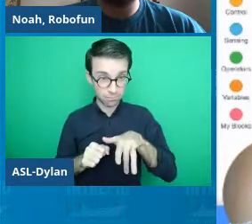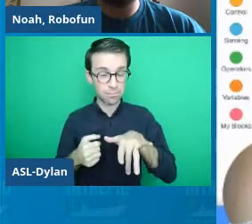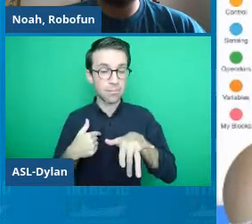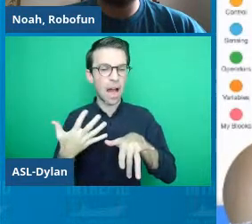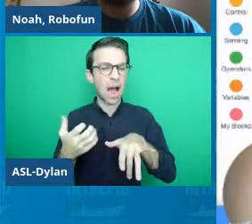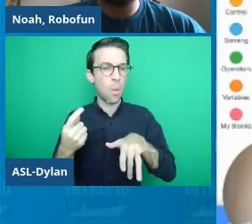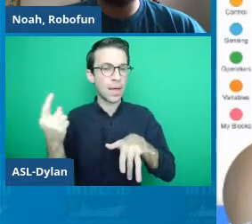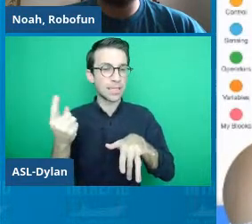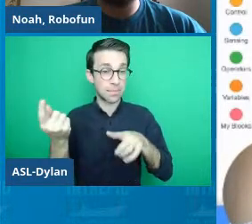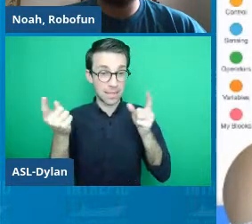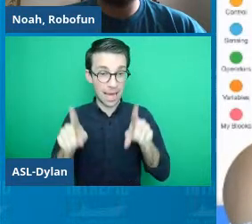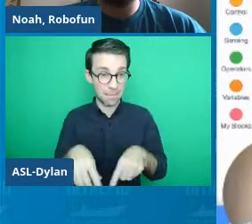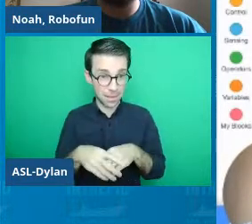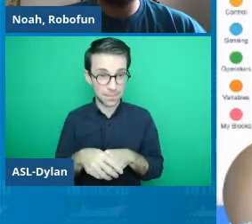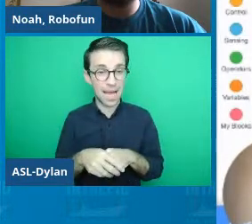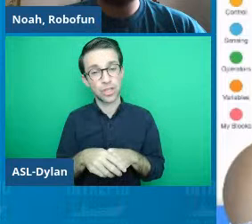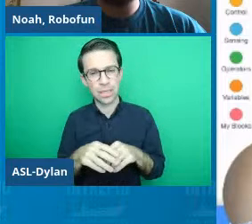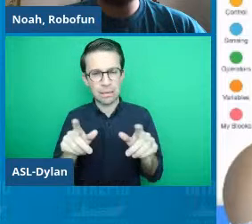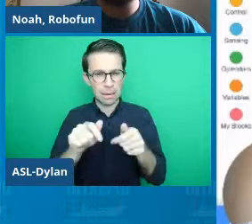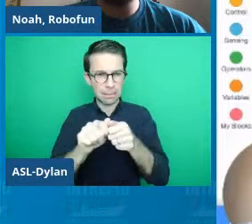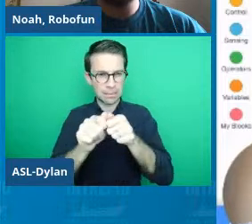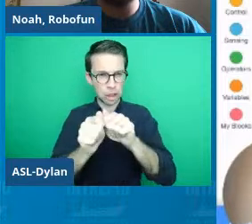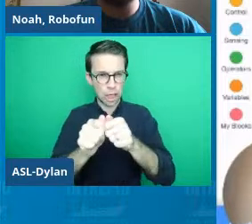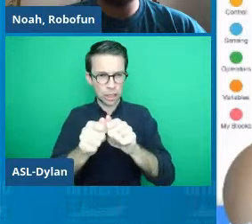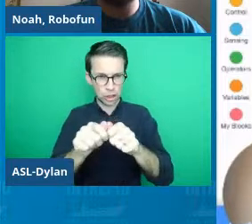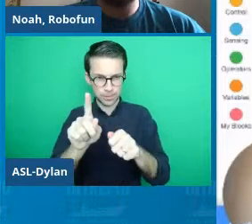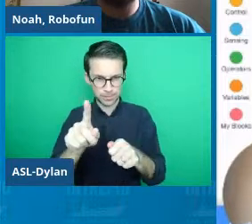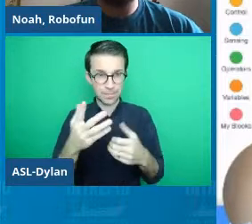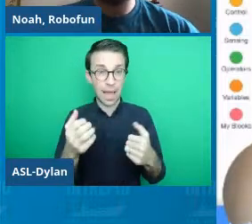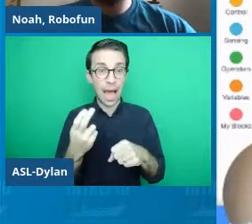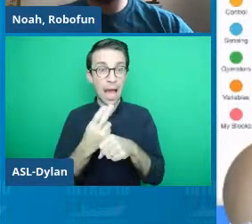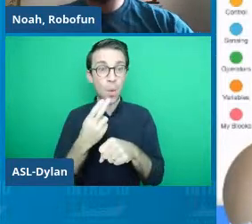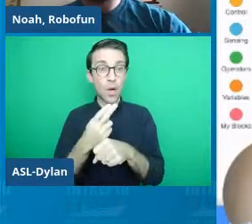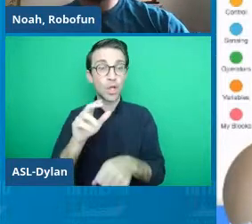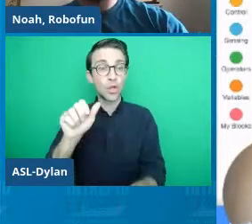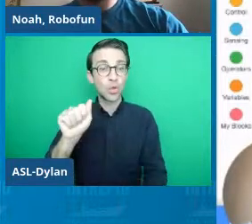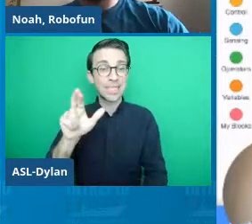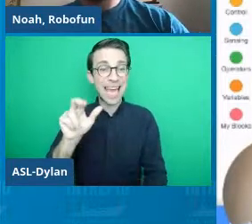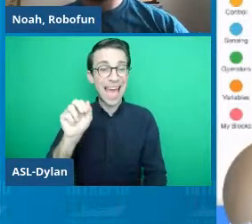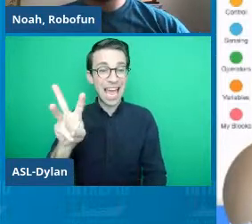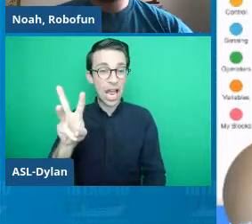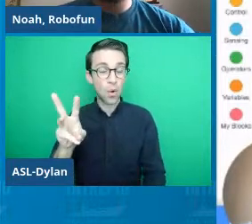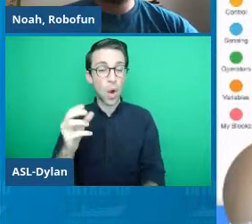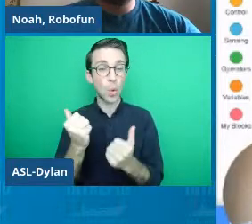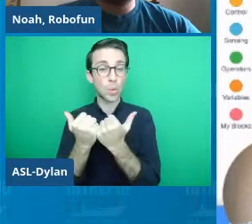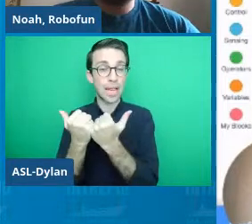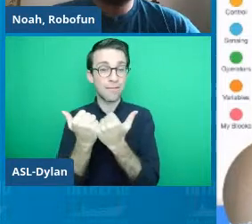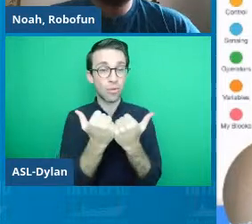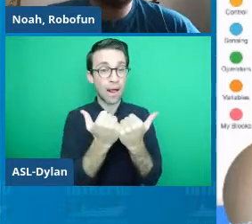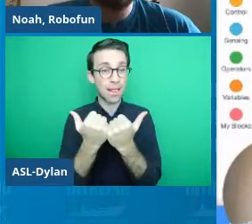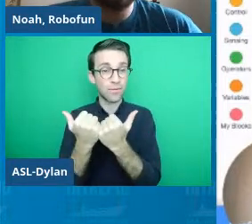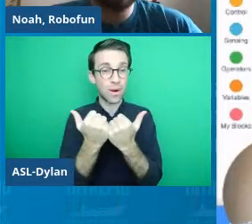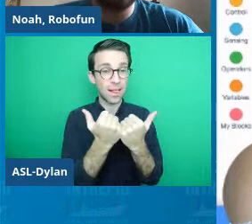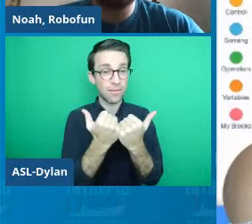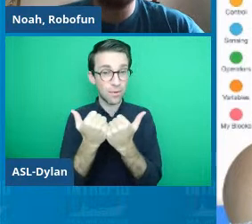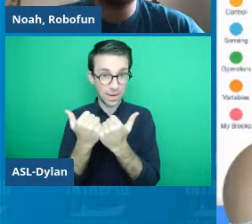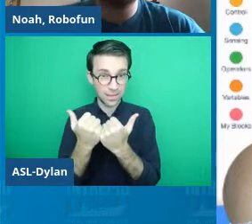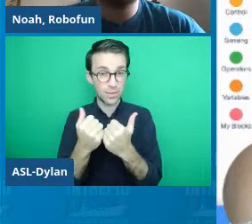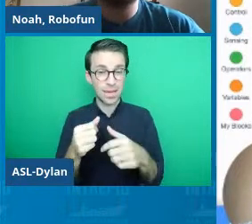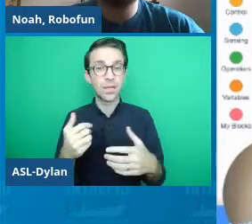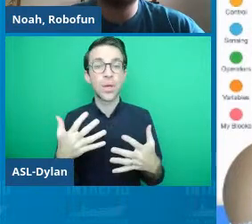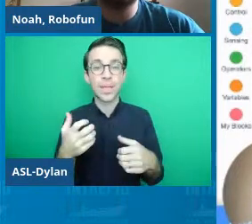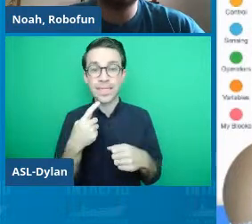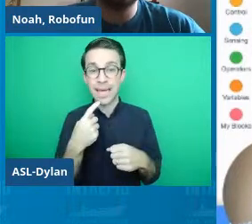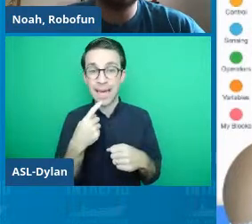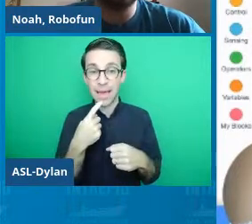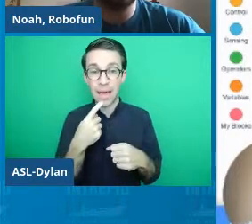happen. Well, actually, I'm going to switch it up a little. I want to use my arrow keys to make my ship move. So I want to say when I